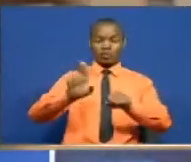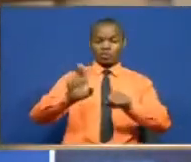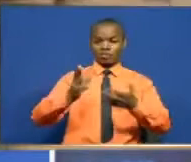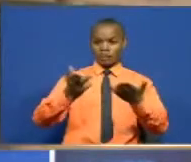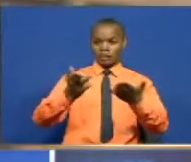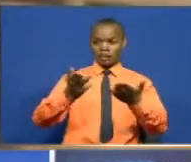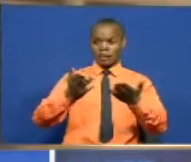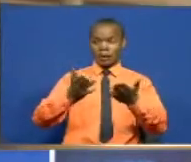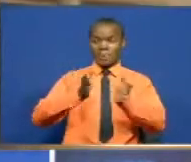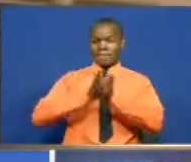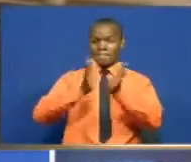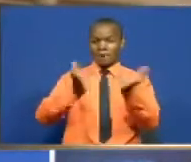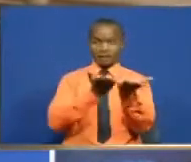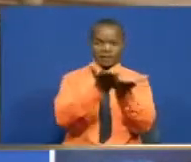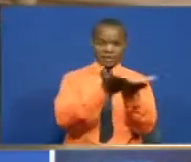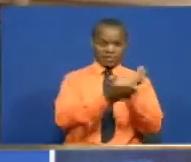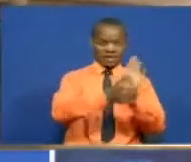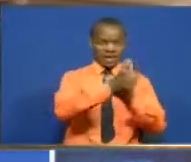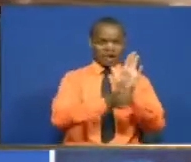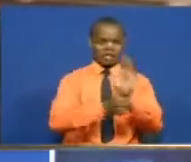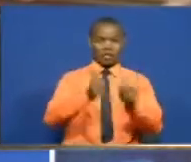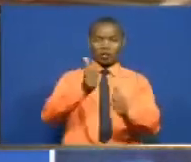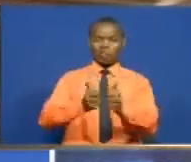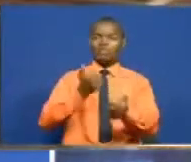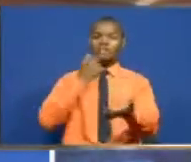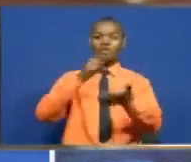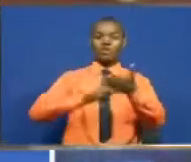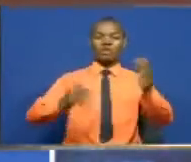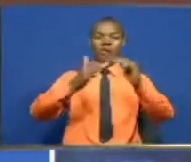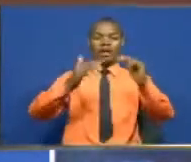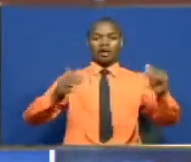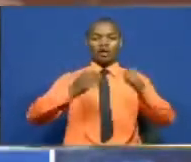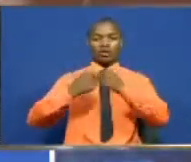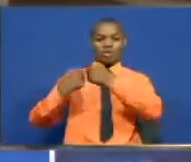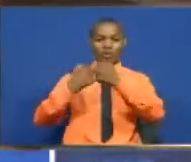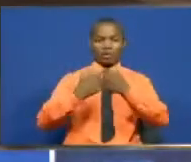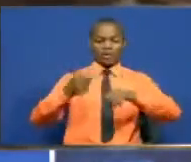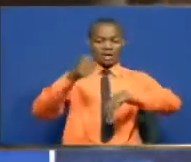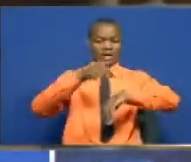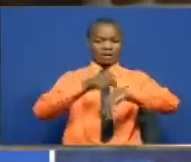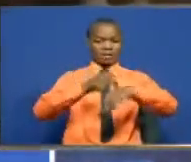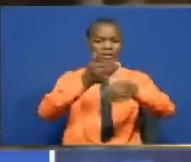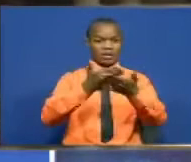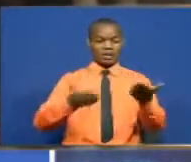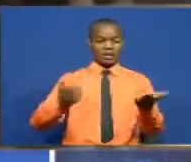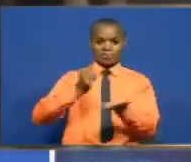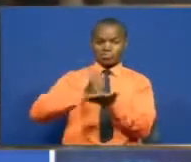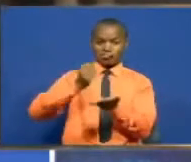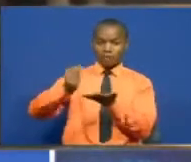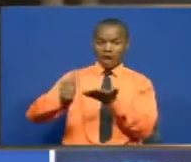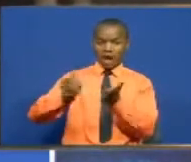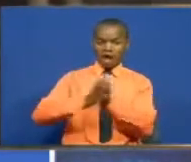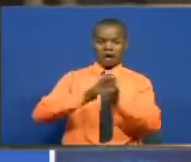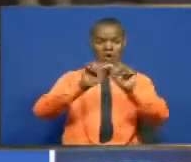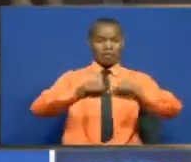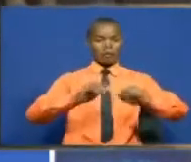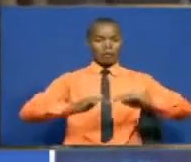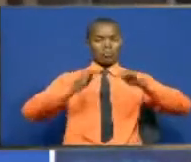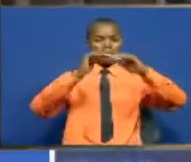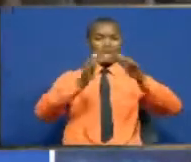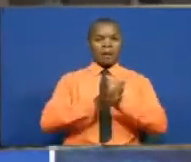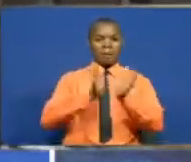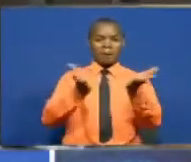the Public Service Act that calls for fair competition and merit as the basis of appointments and promotions in the